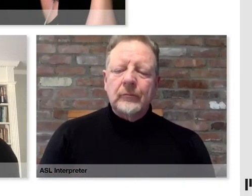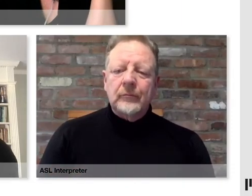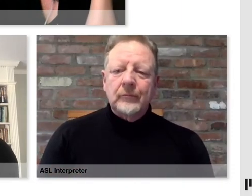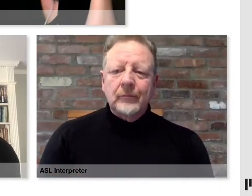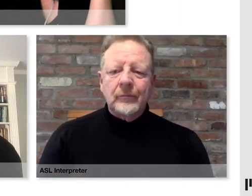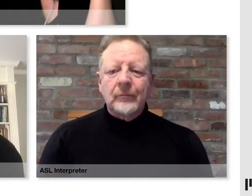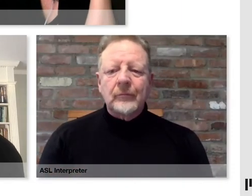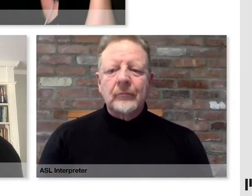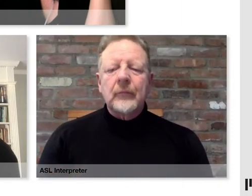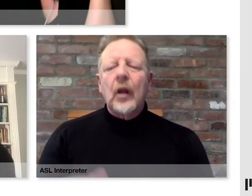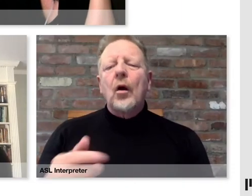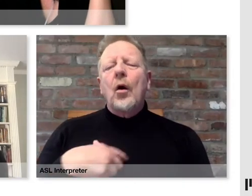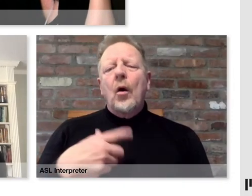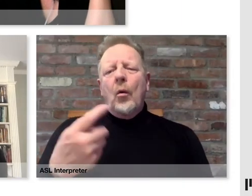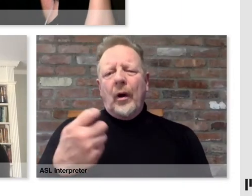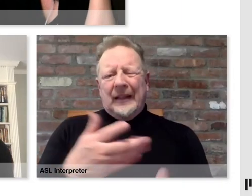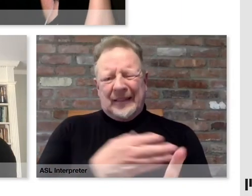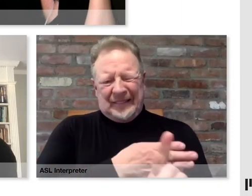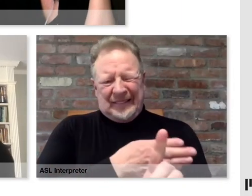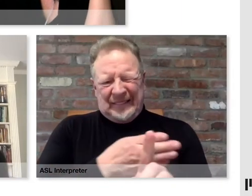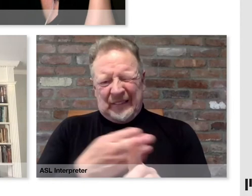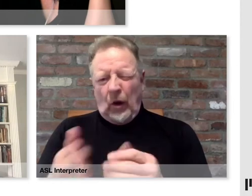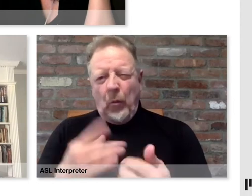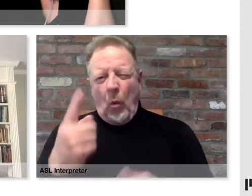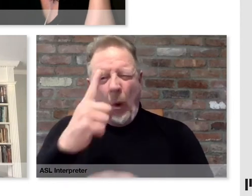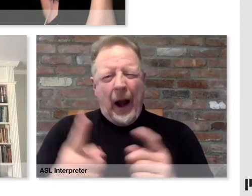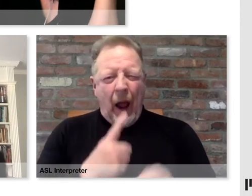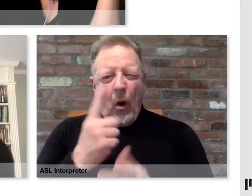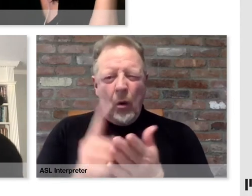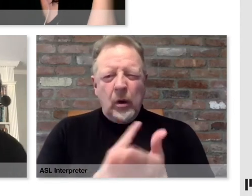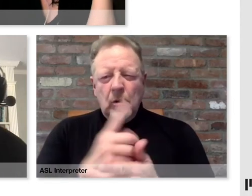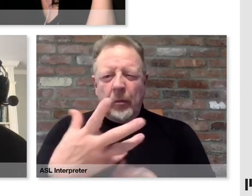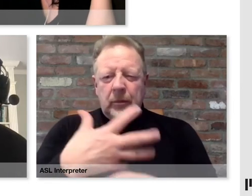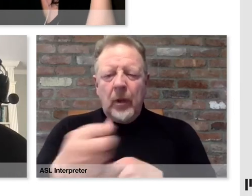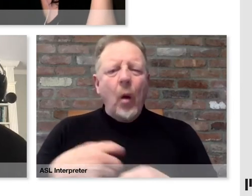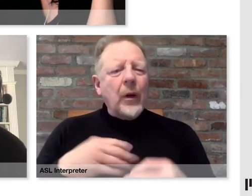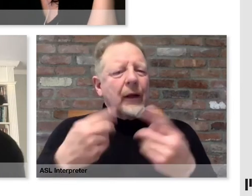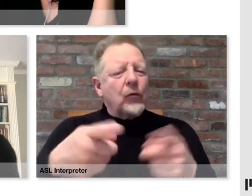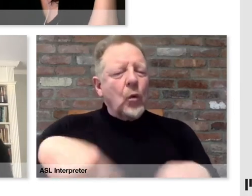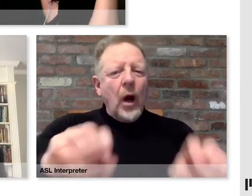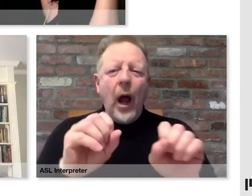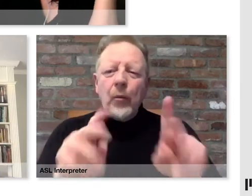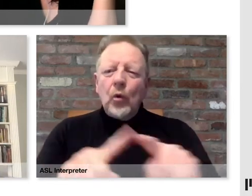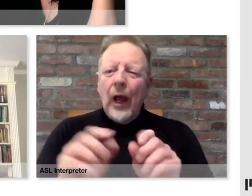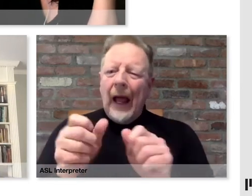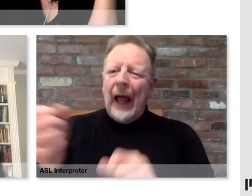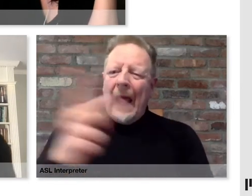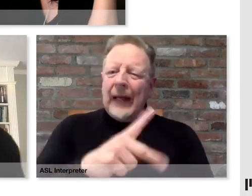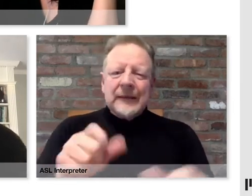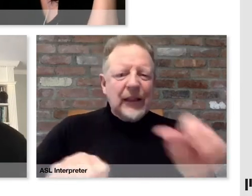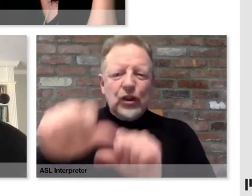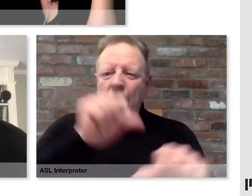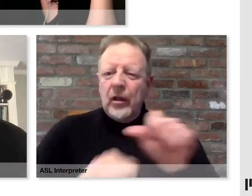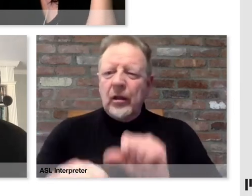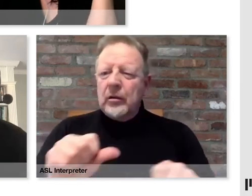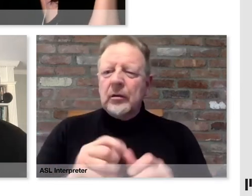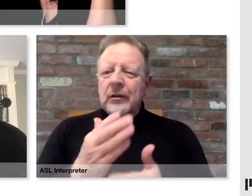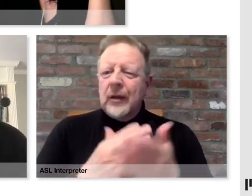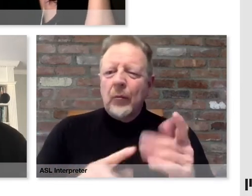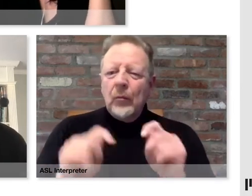We're running toward the hour, but I want quickly to give you guys an opportunity to ask each other super quick questions.